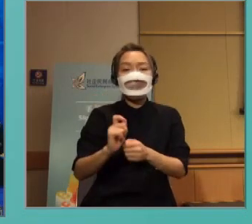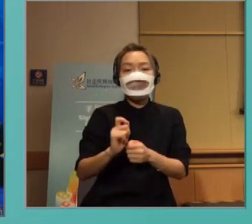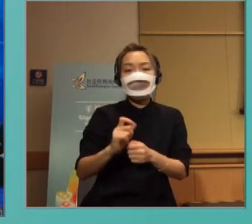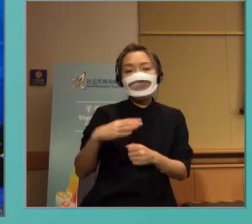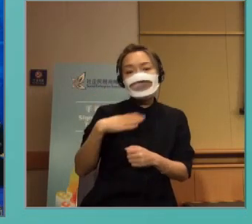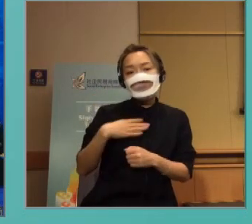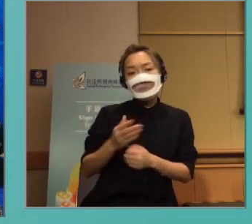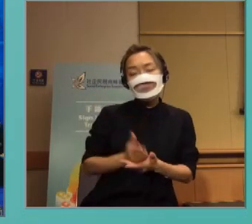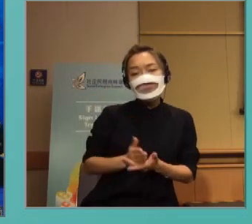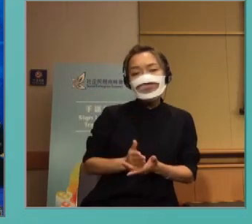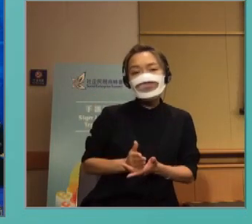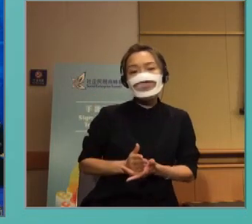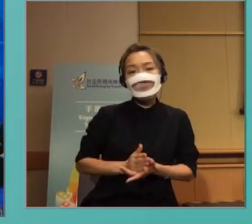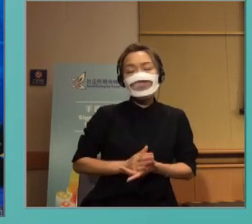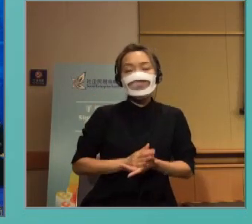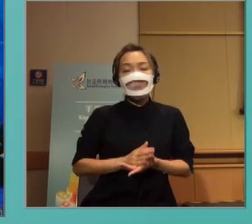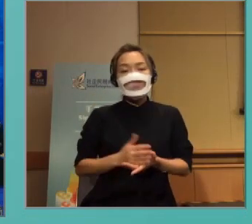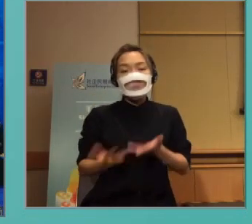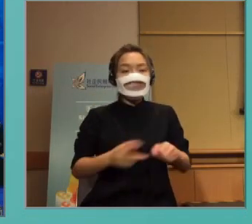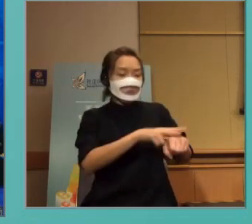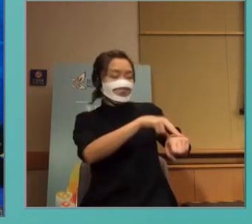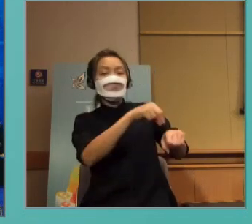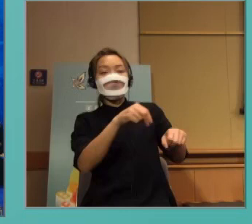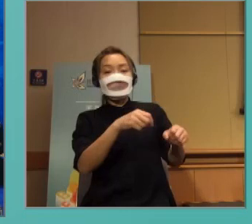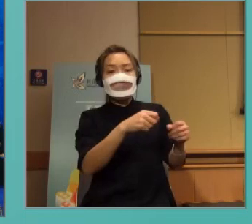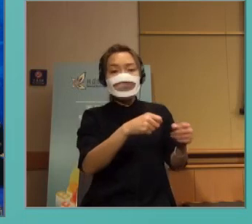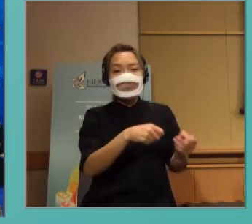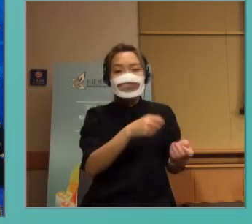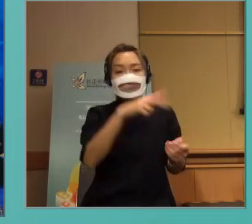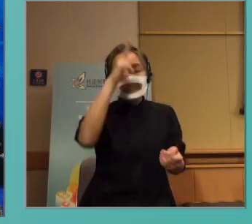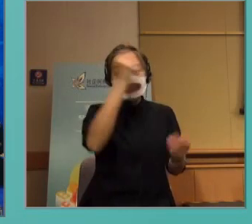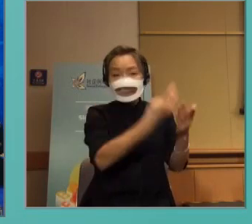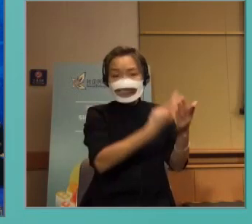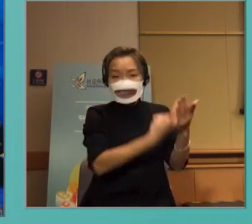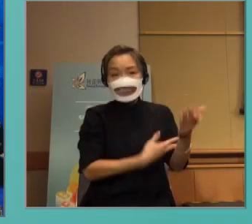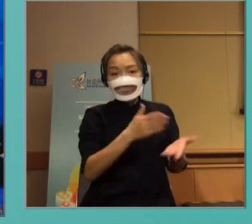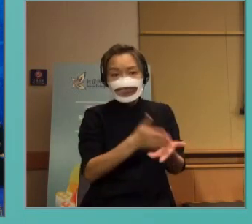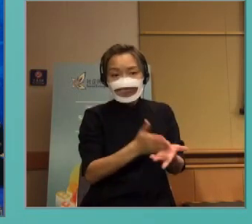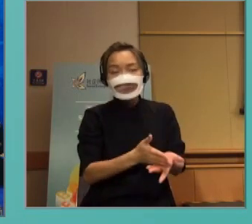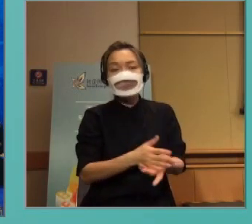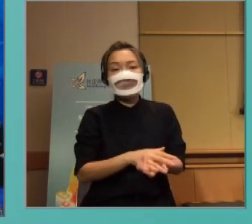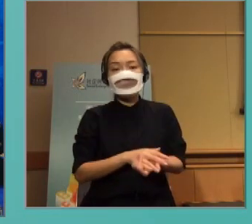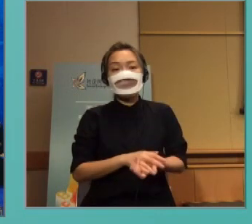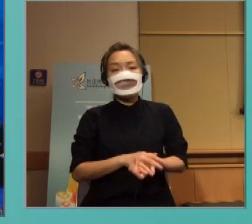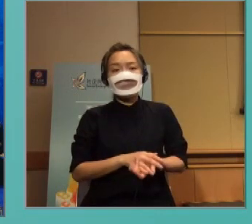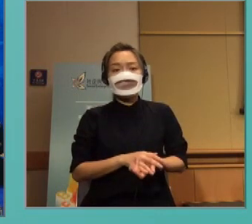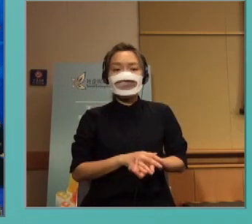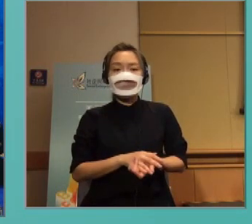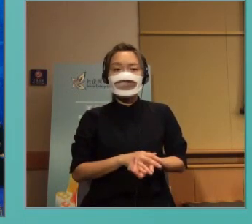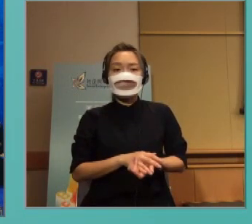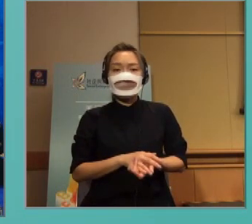metaverse. What kind of policy do we need, in your view? What kind of policies do we